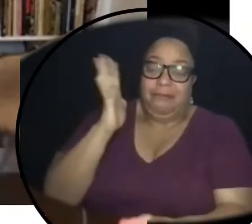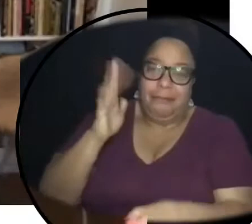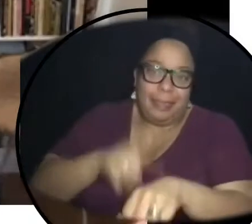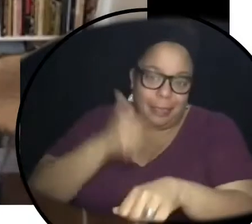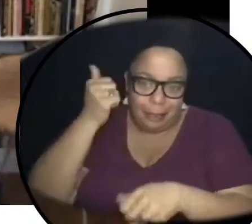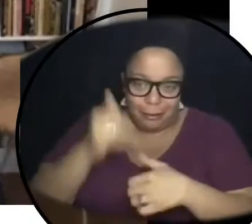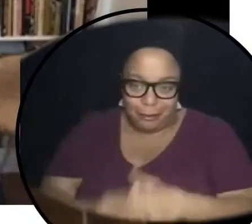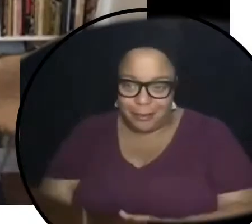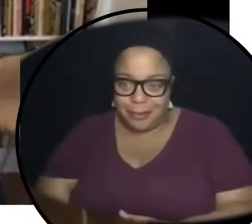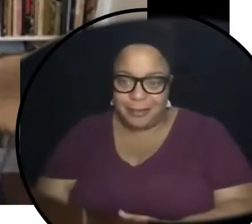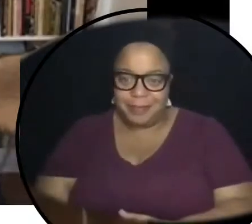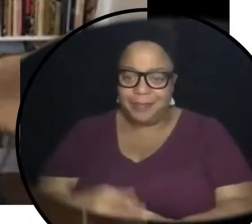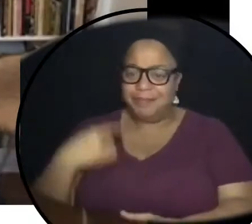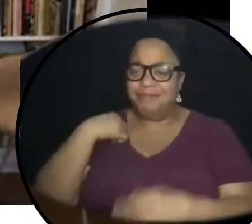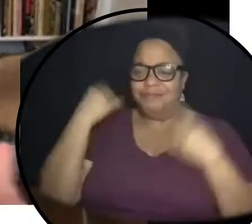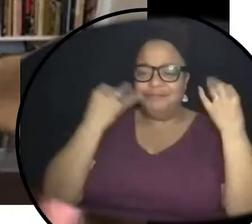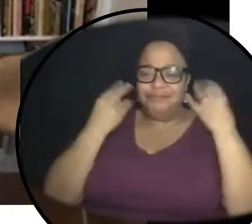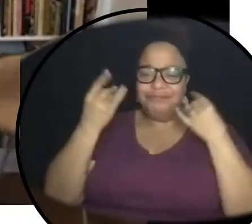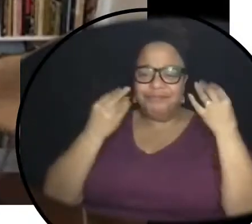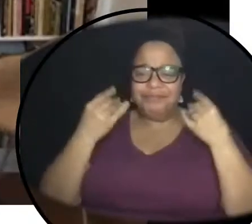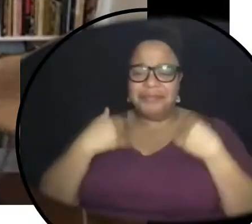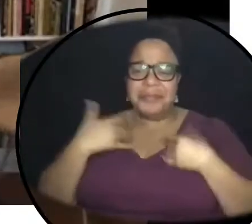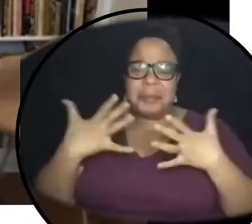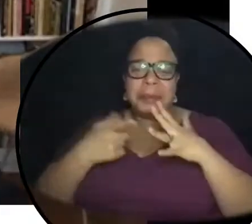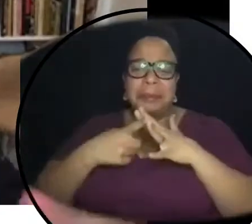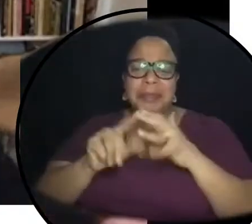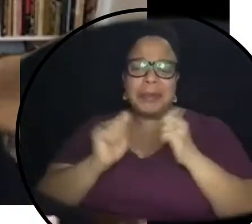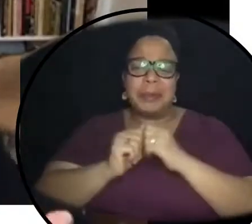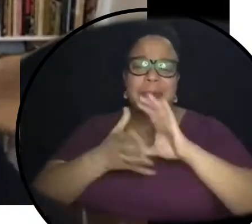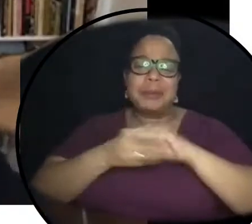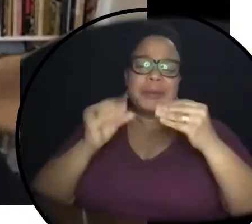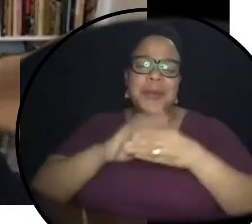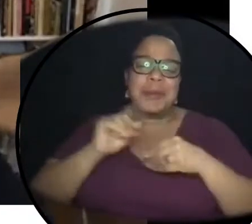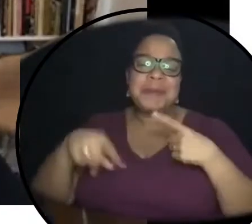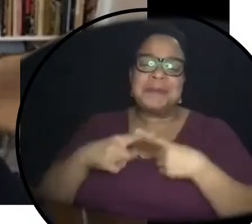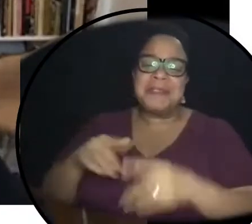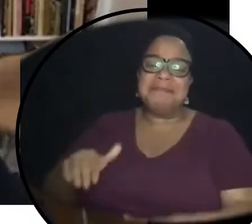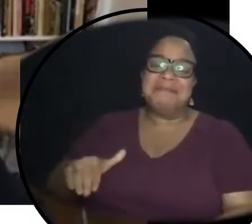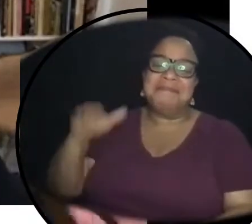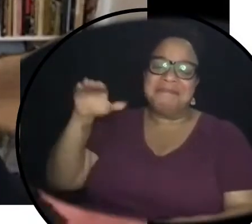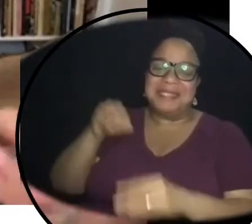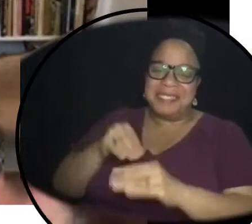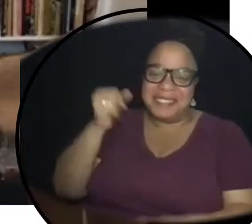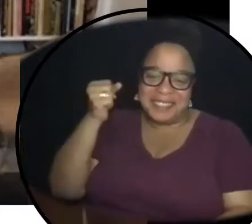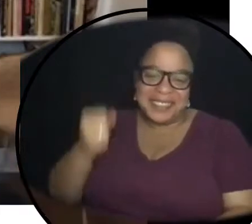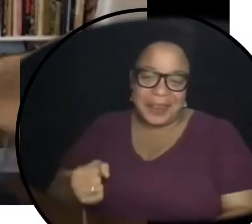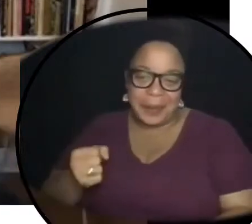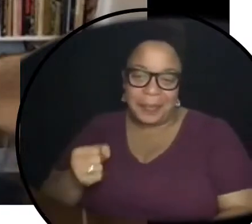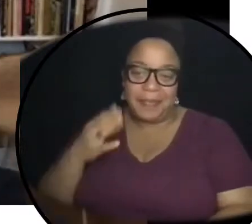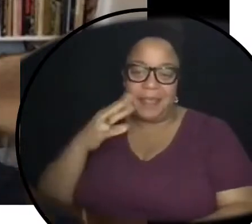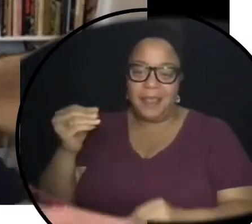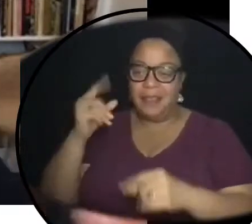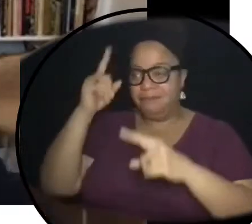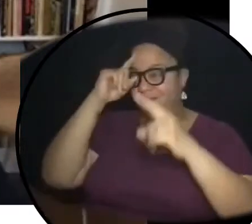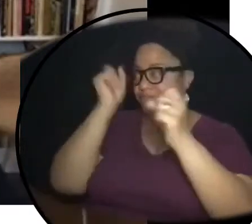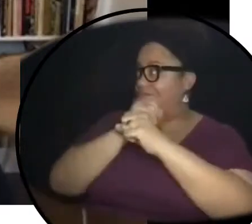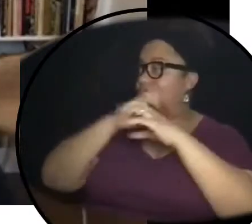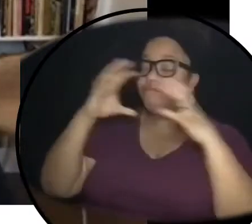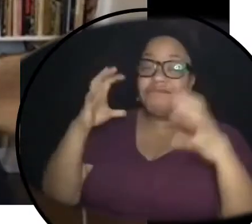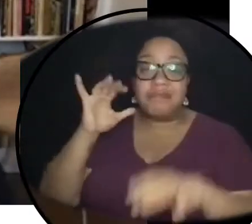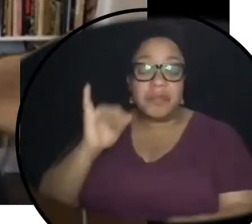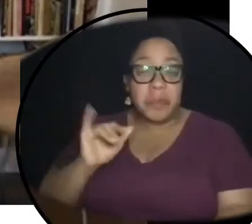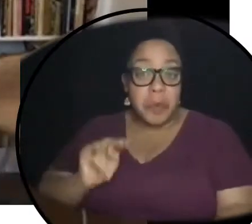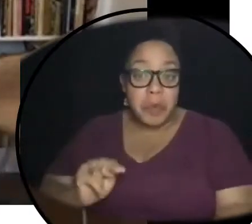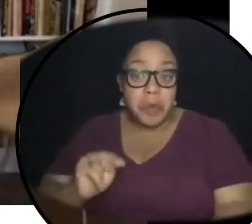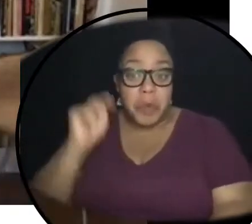imagining that the North was the venue of freedom, that if I only made it to the North, I would